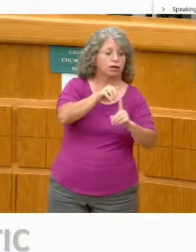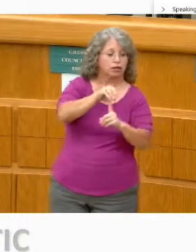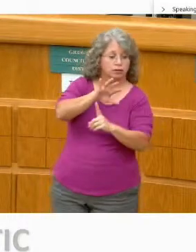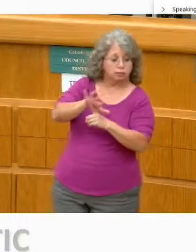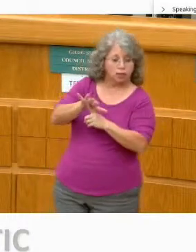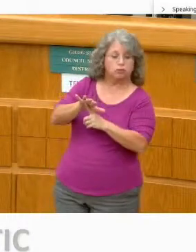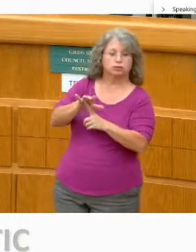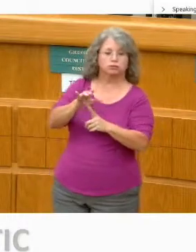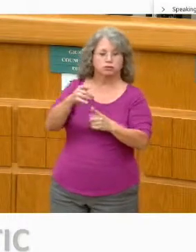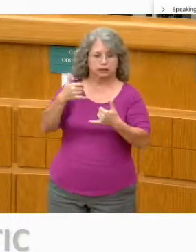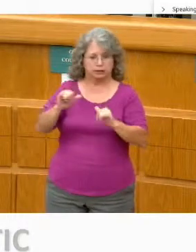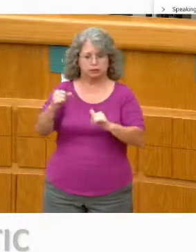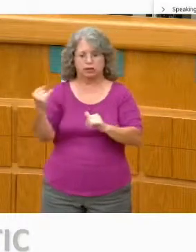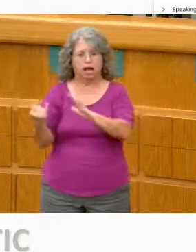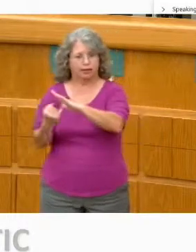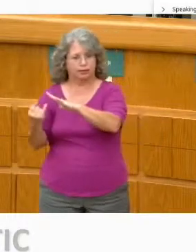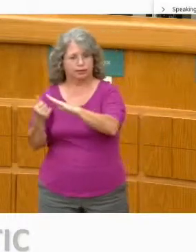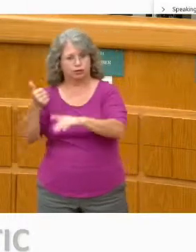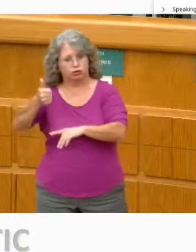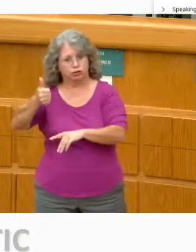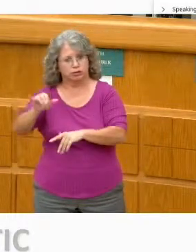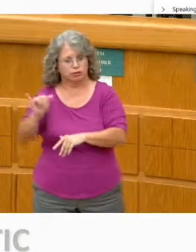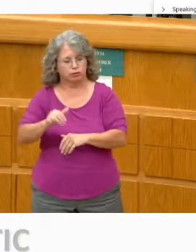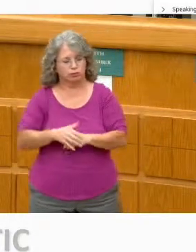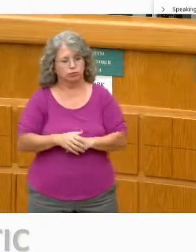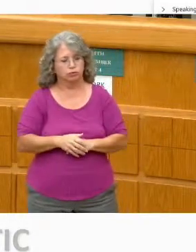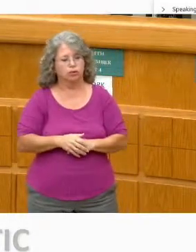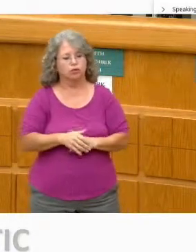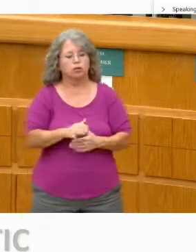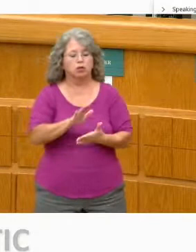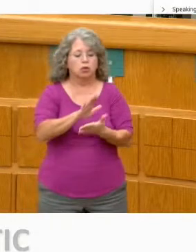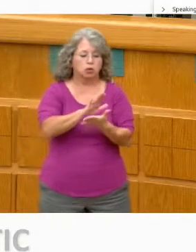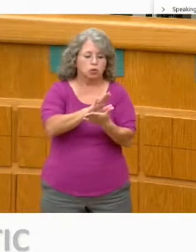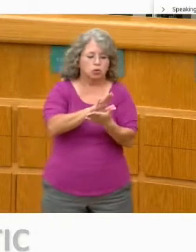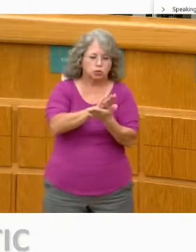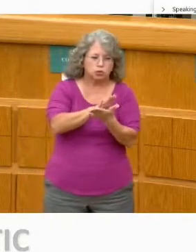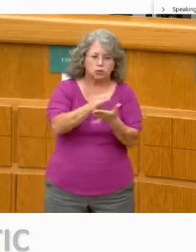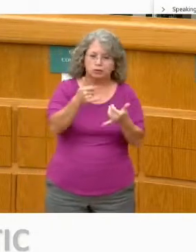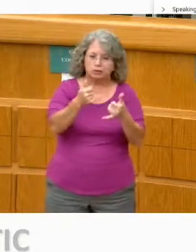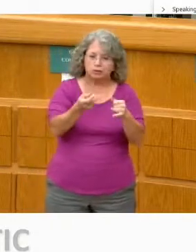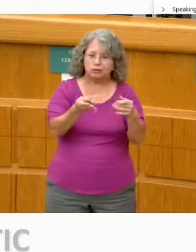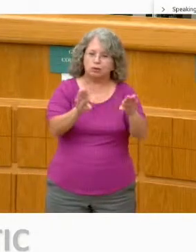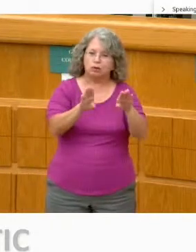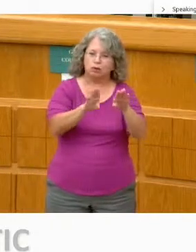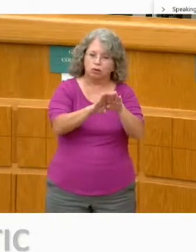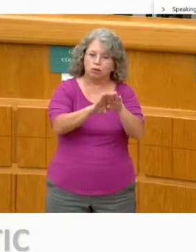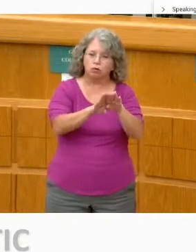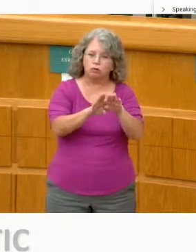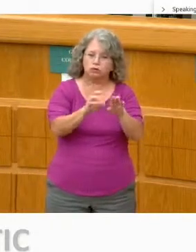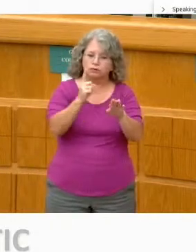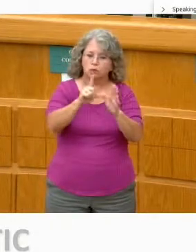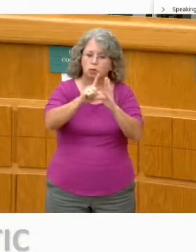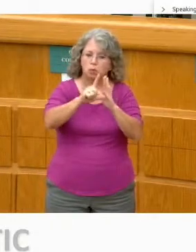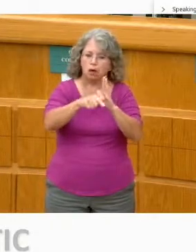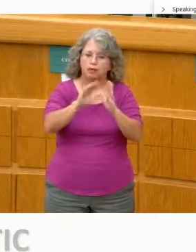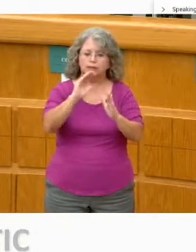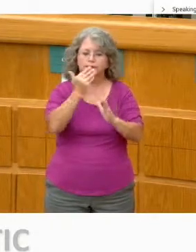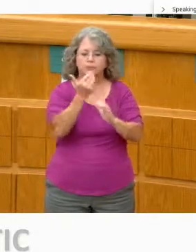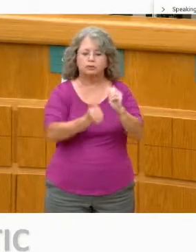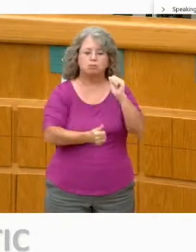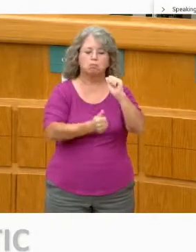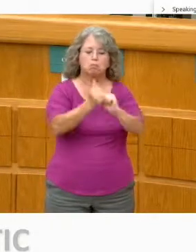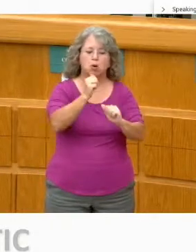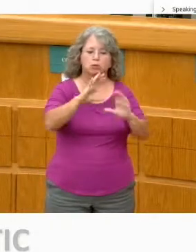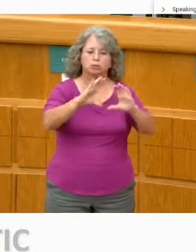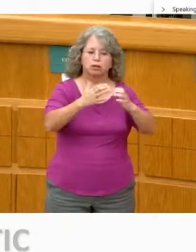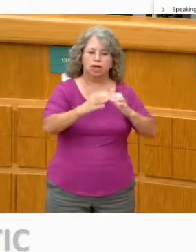Four, school closures are ending now, but at least until early September locally. It seems that classes are mostly